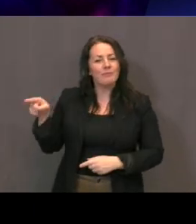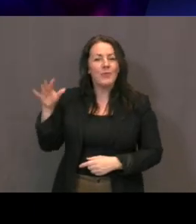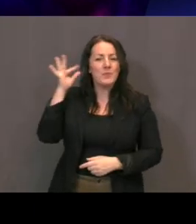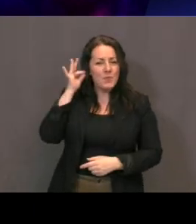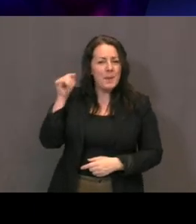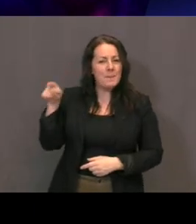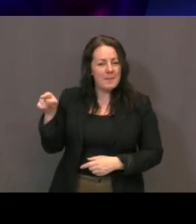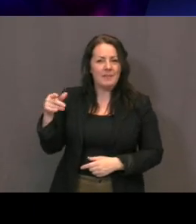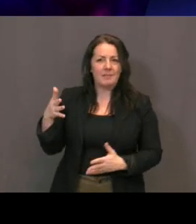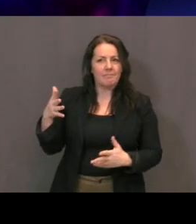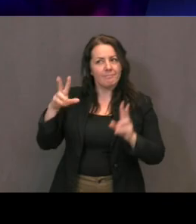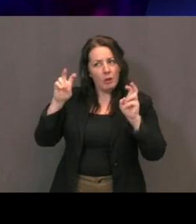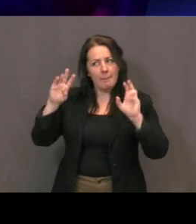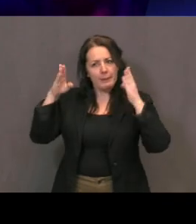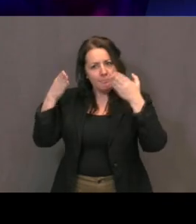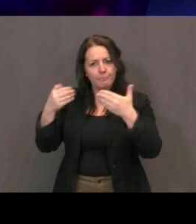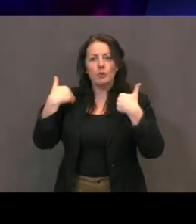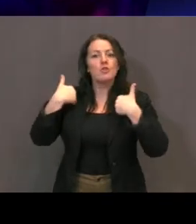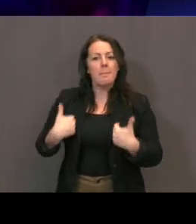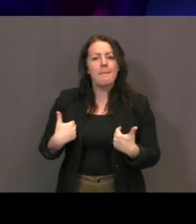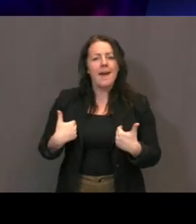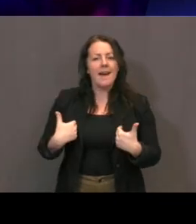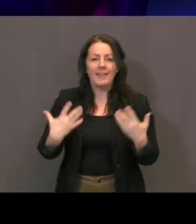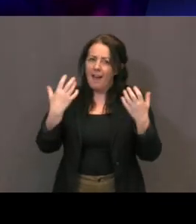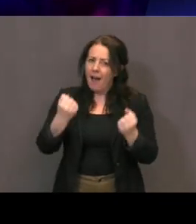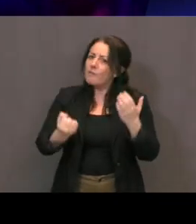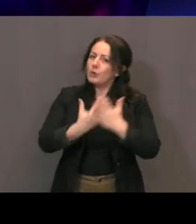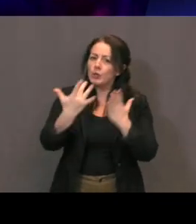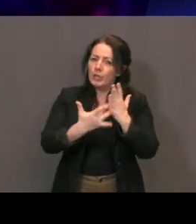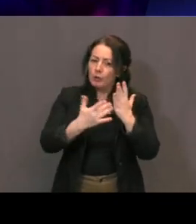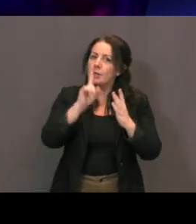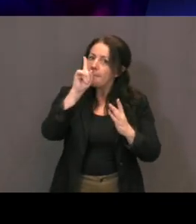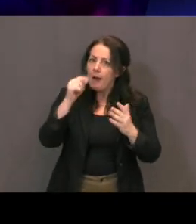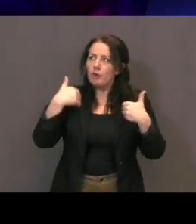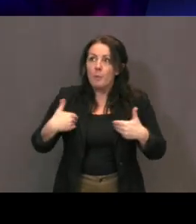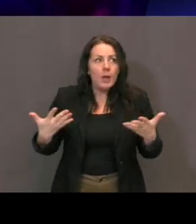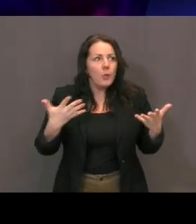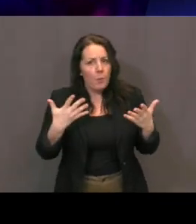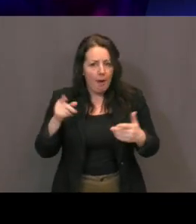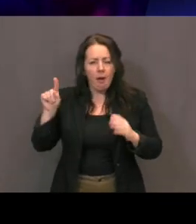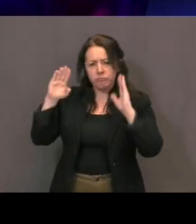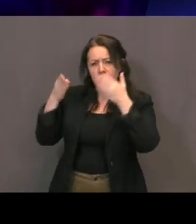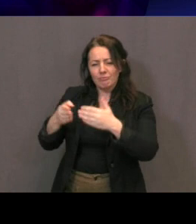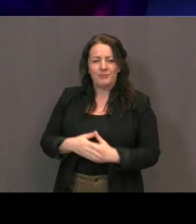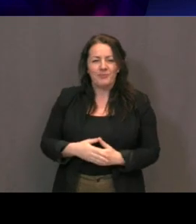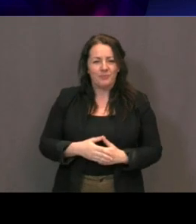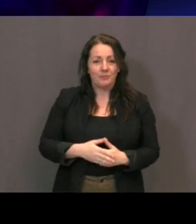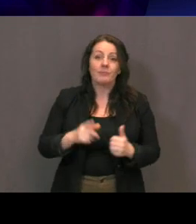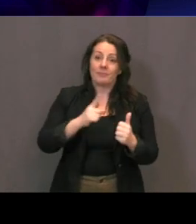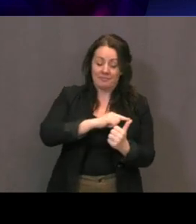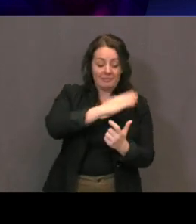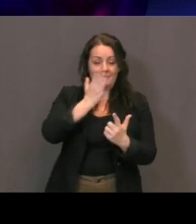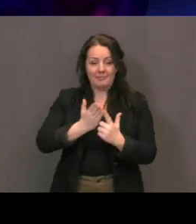and AI. On the other side of the screen, you will see Jürgen Schmidhuber. We are very excited to have him here